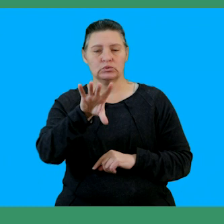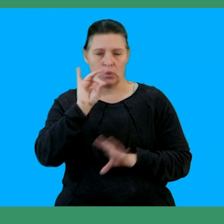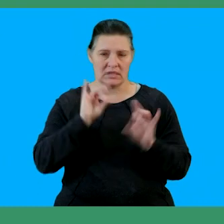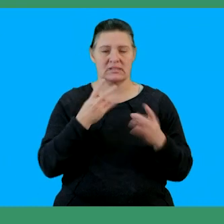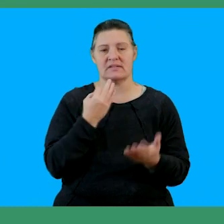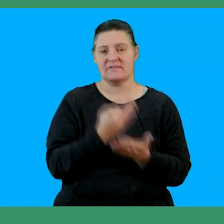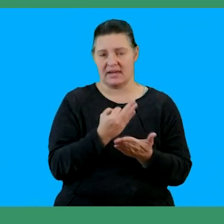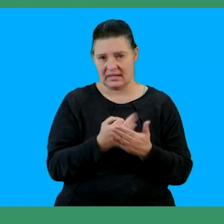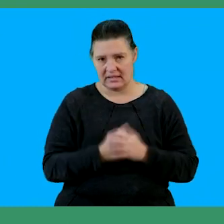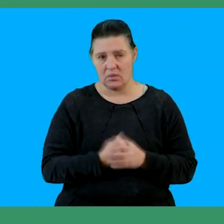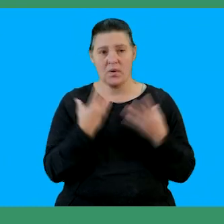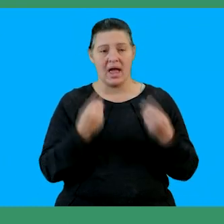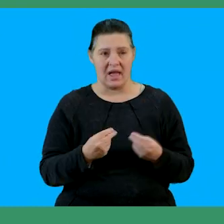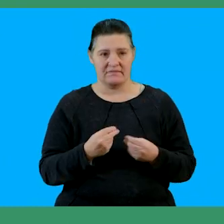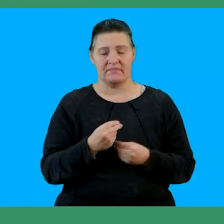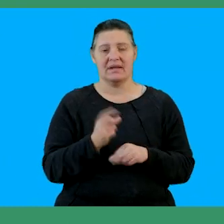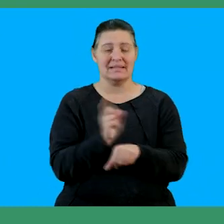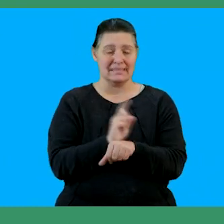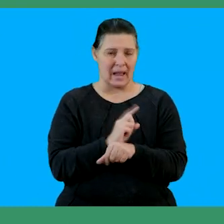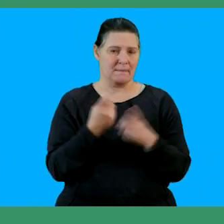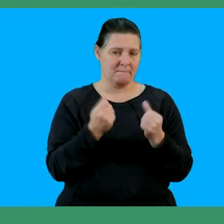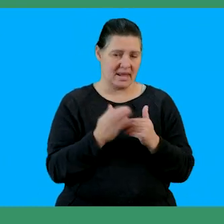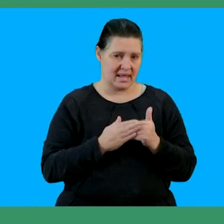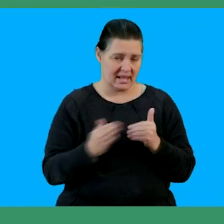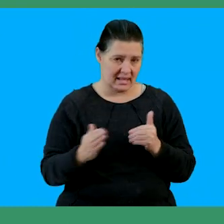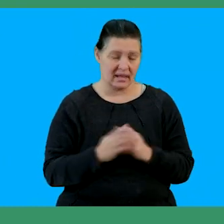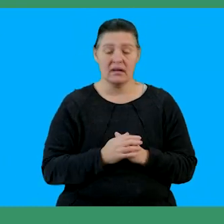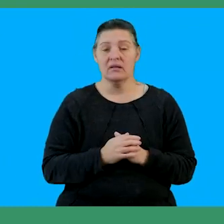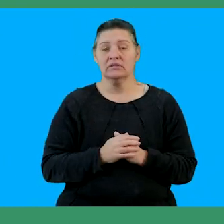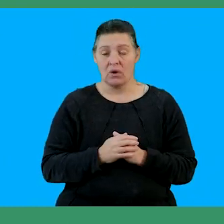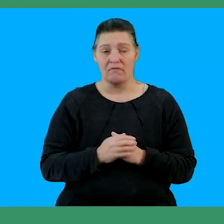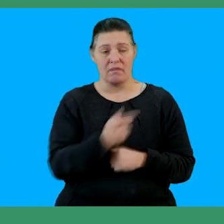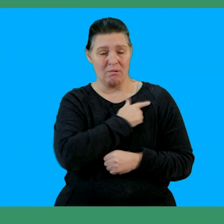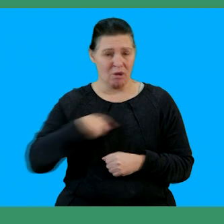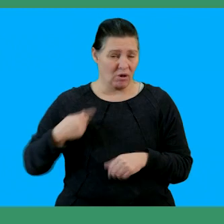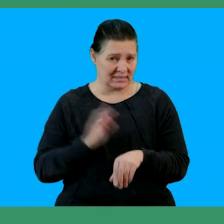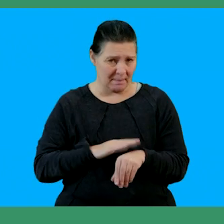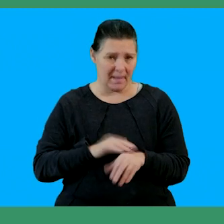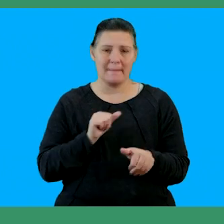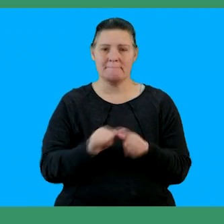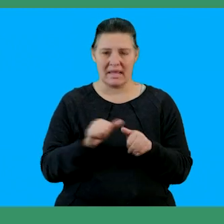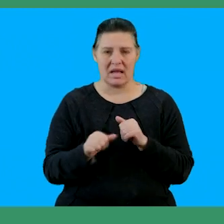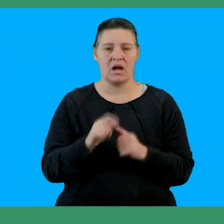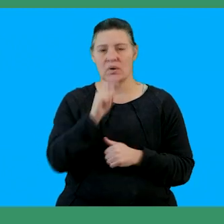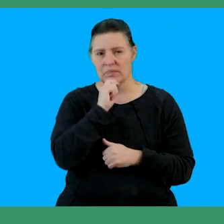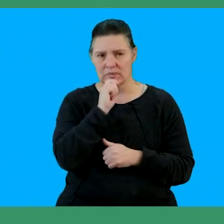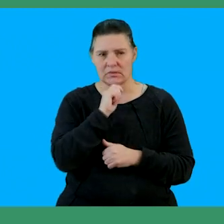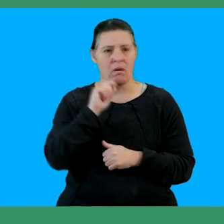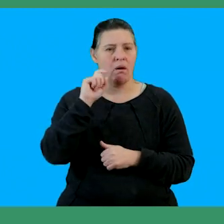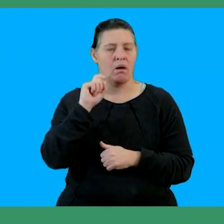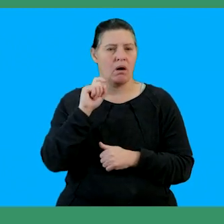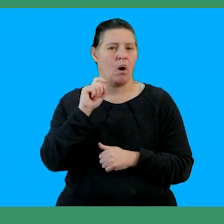choice of funding. We have period of financing. If needed for a long period, might rather use own